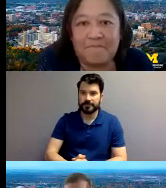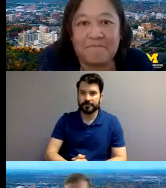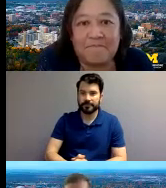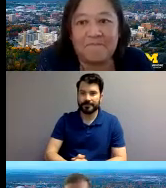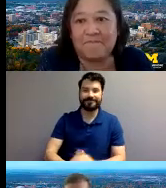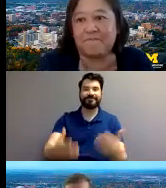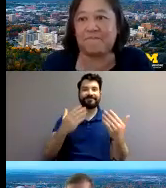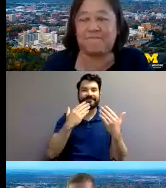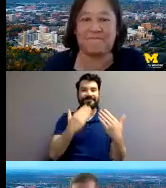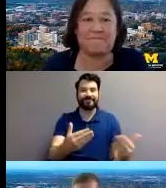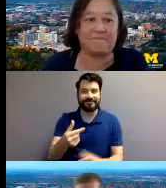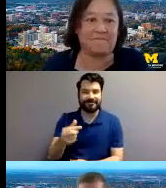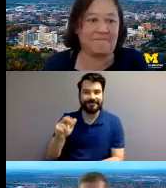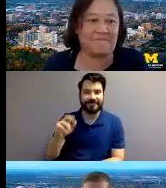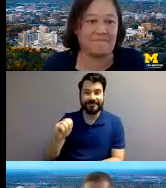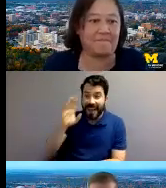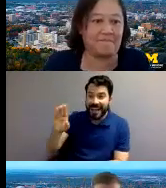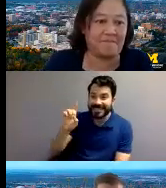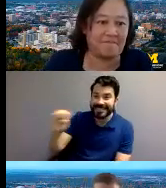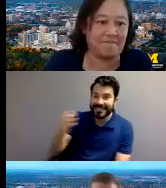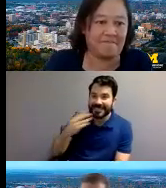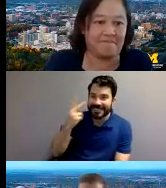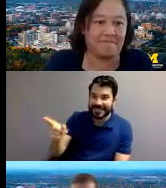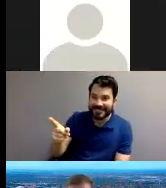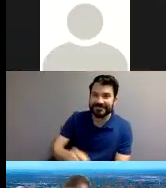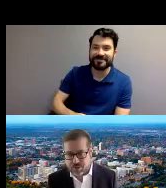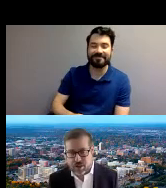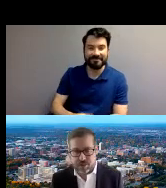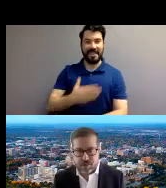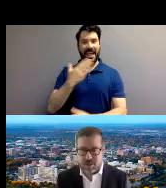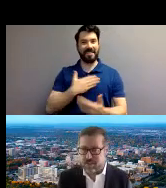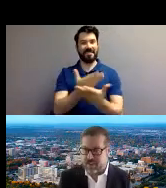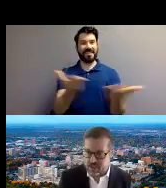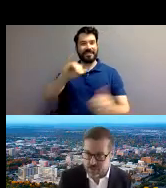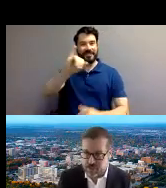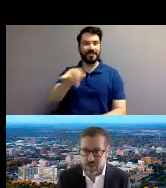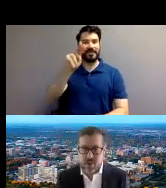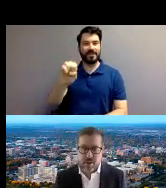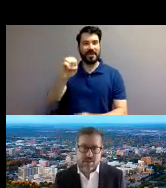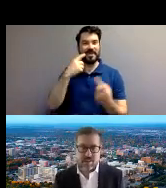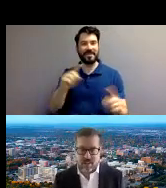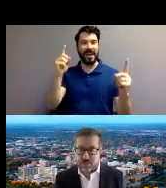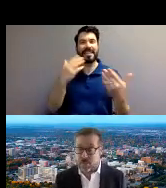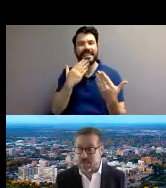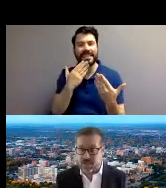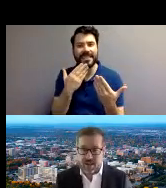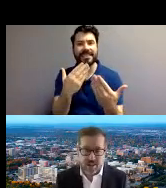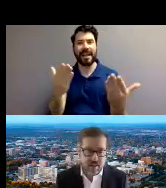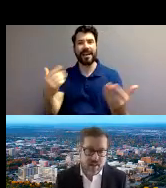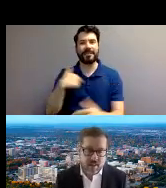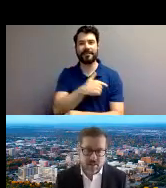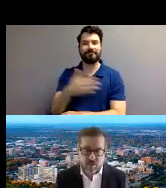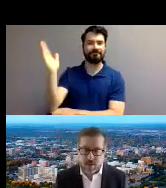Thank you, Grace. And hi, Dee, good to see you. Happy June to all of you, and thank you for allowing us to present